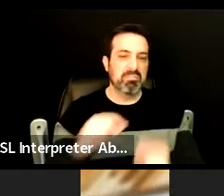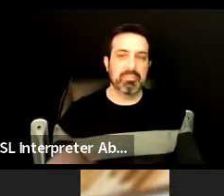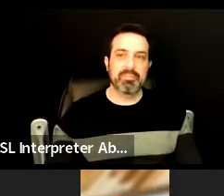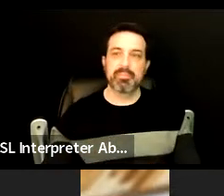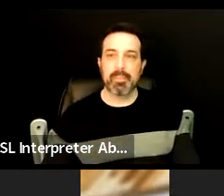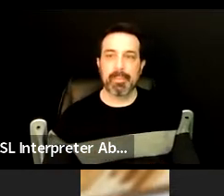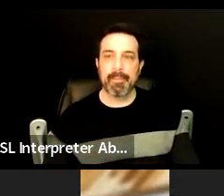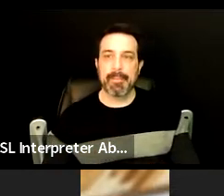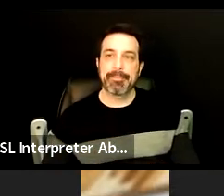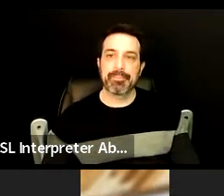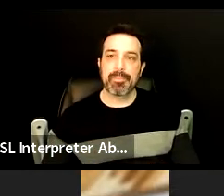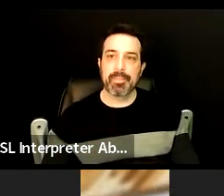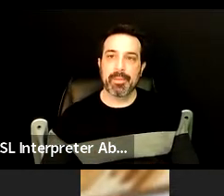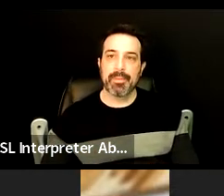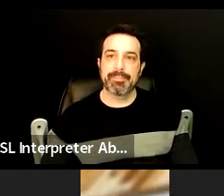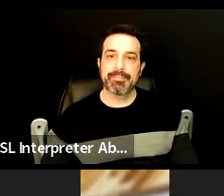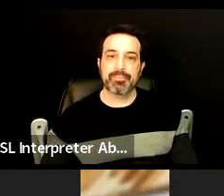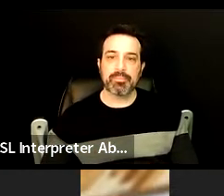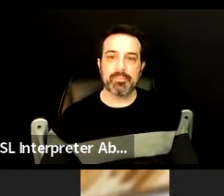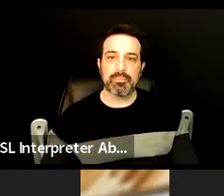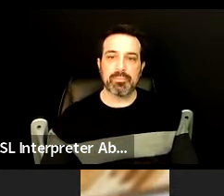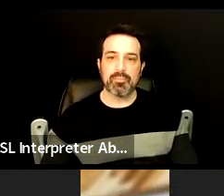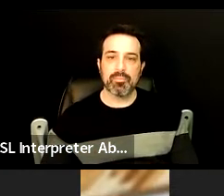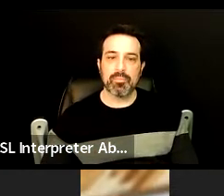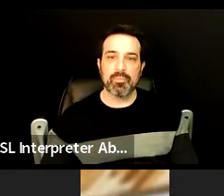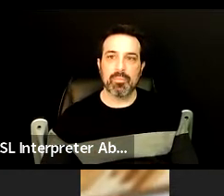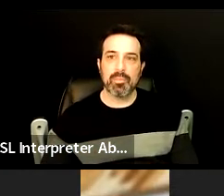Thanks for that. That's great. Appreciate it.